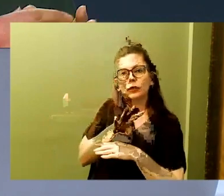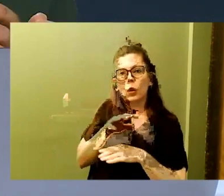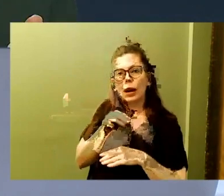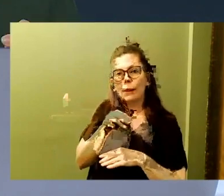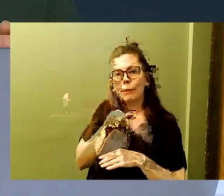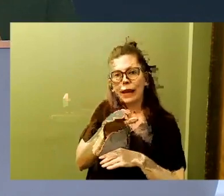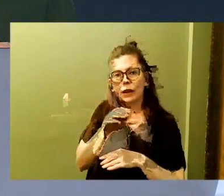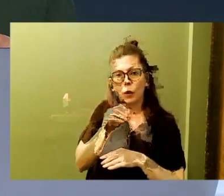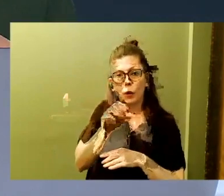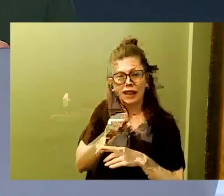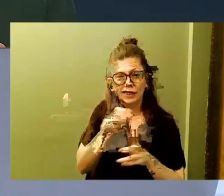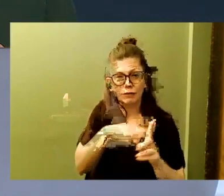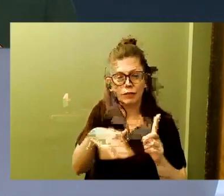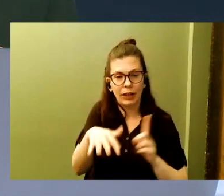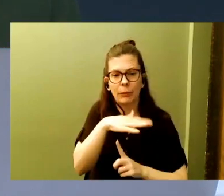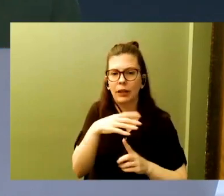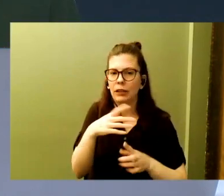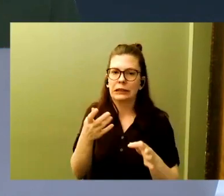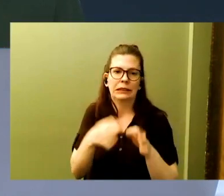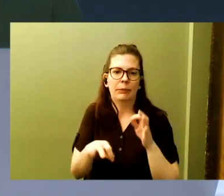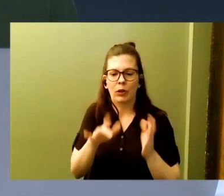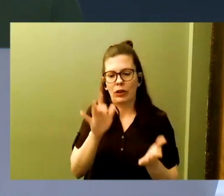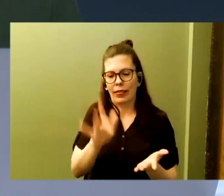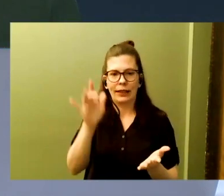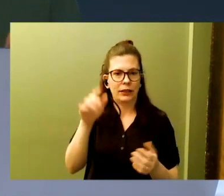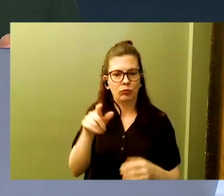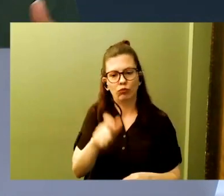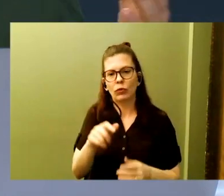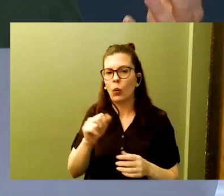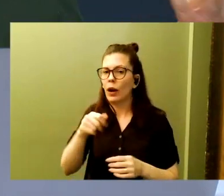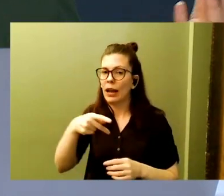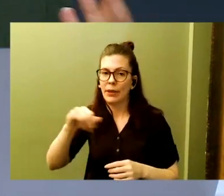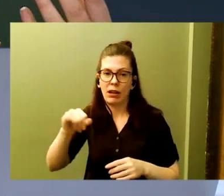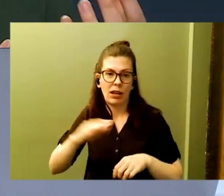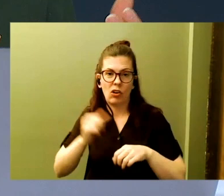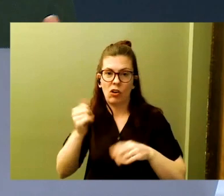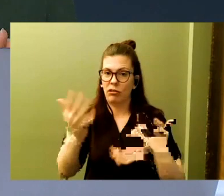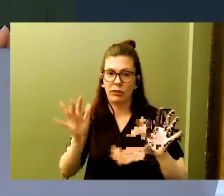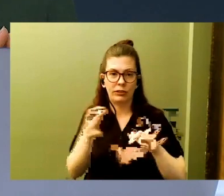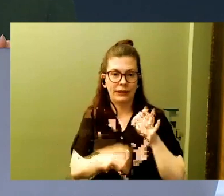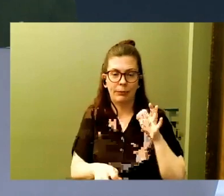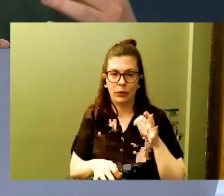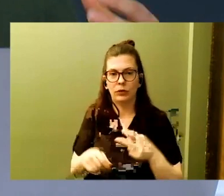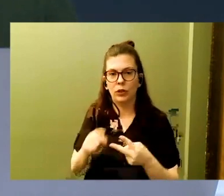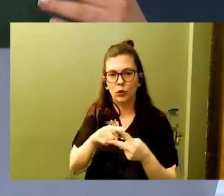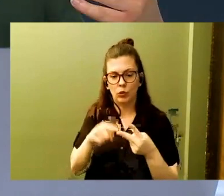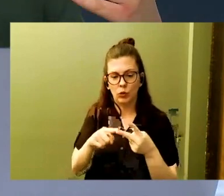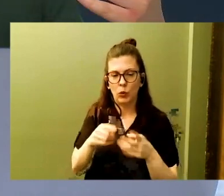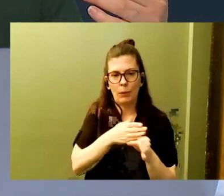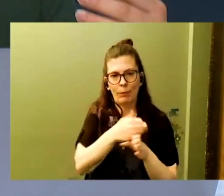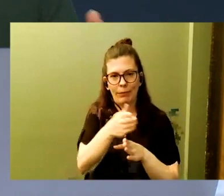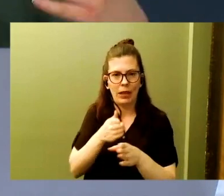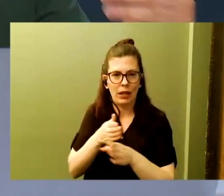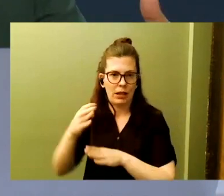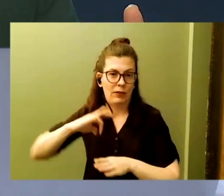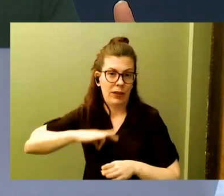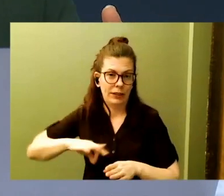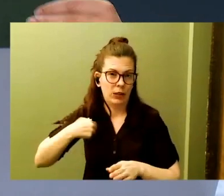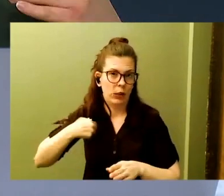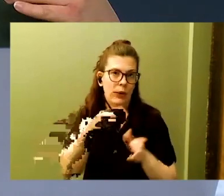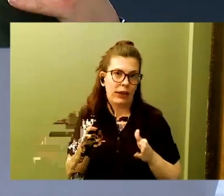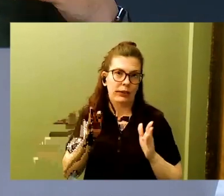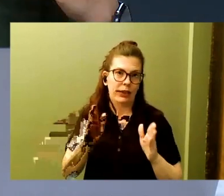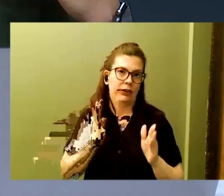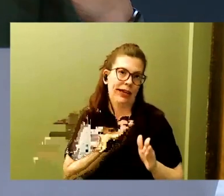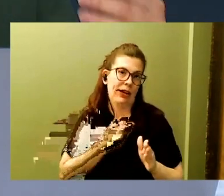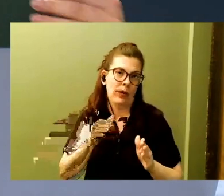like simple mouse clicks or a simple API call. Yeah. So those are the two primary benefits that we have enabled for our Apple developer